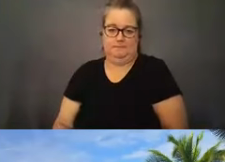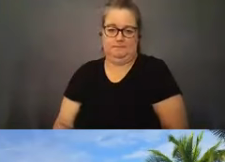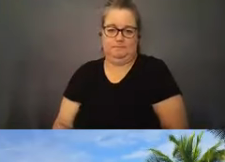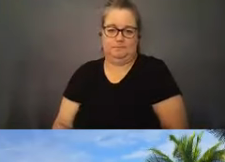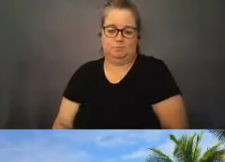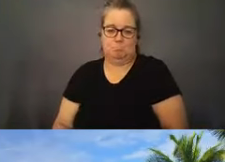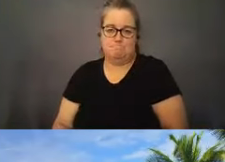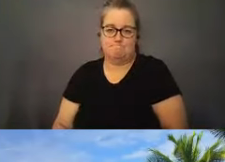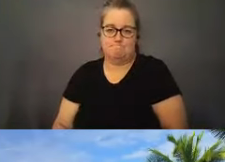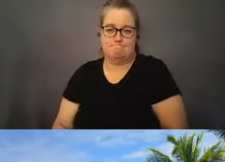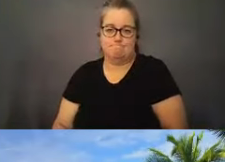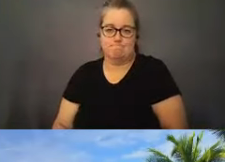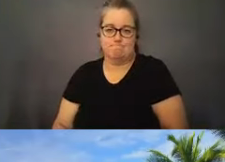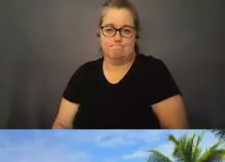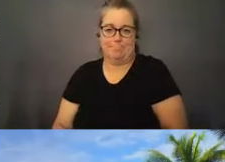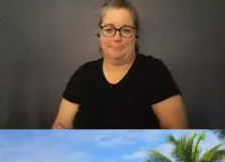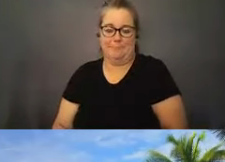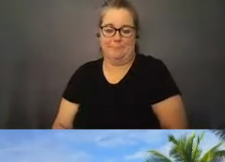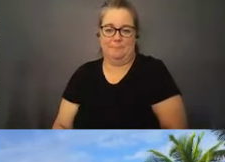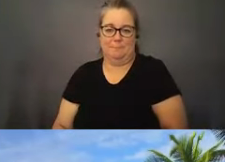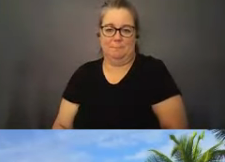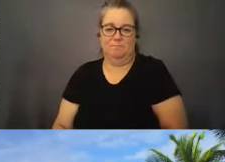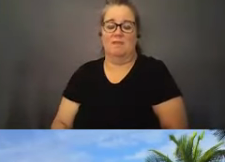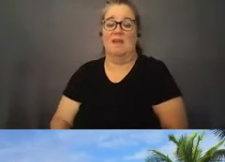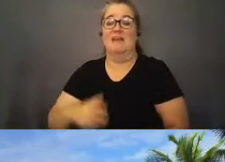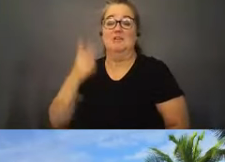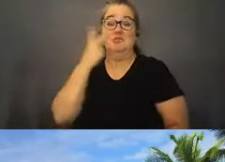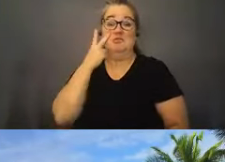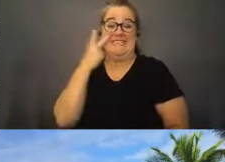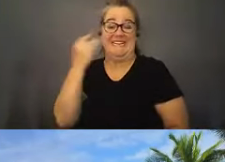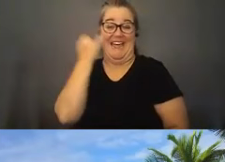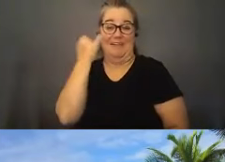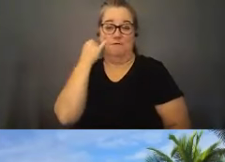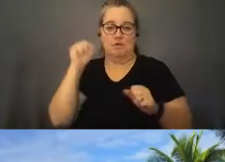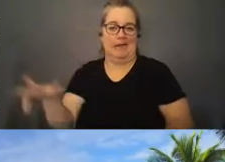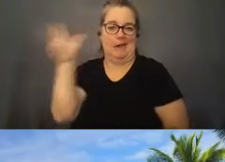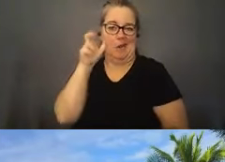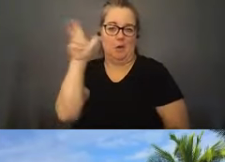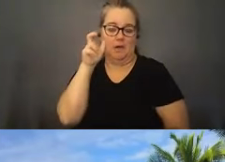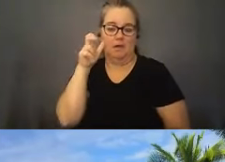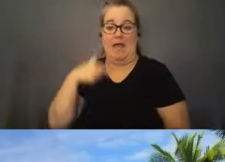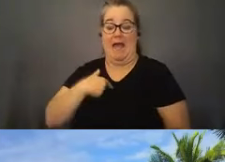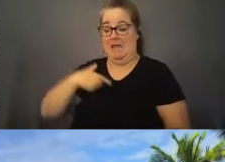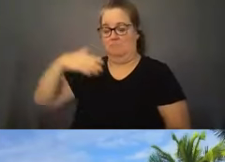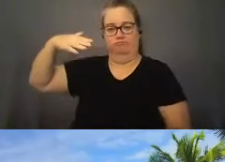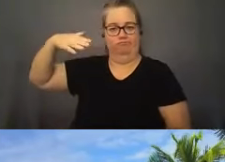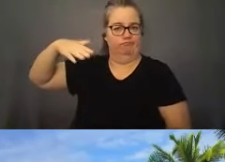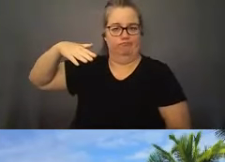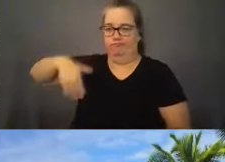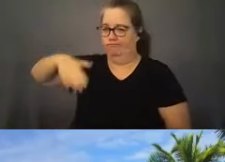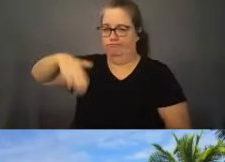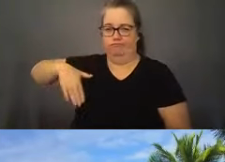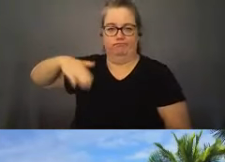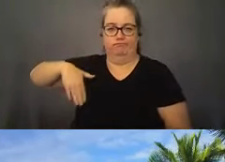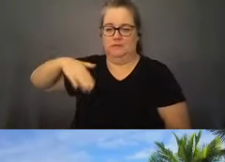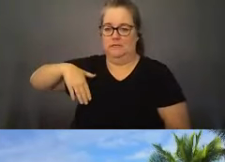Oh, okay. And to see if you can hear it. I haven't worked with